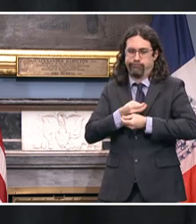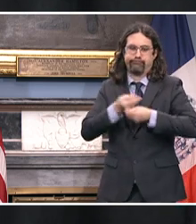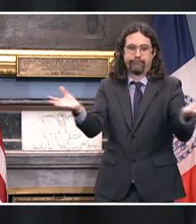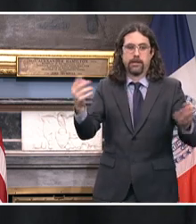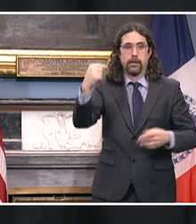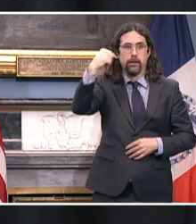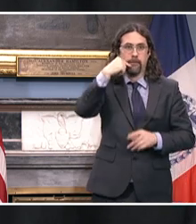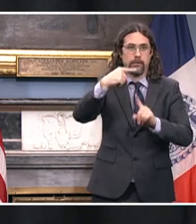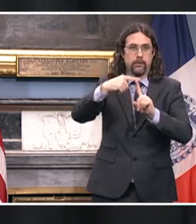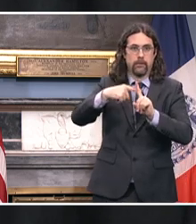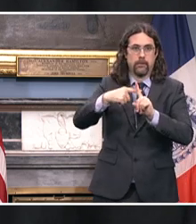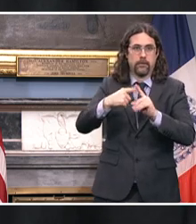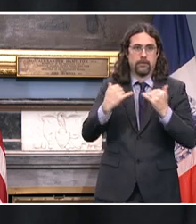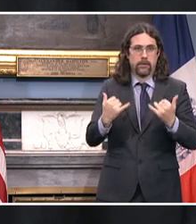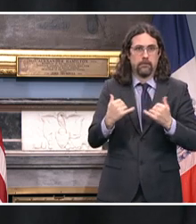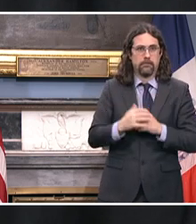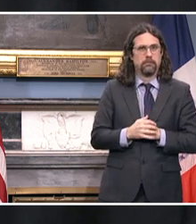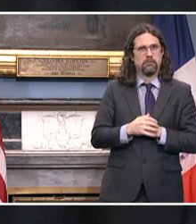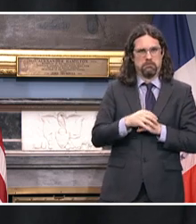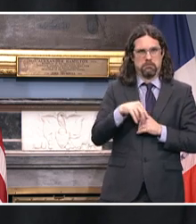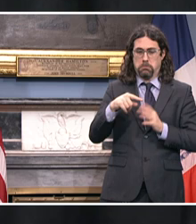people.